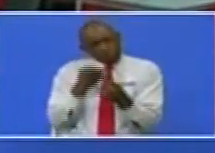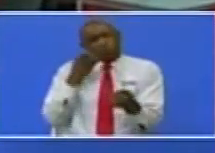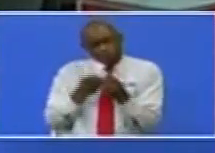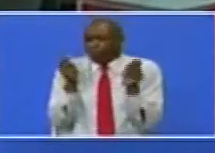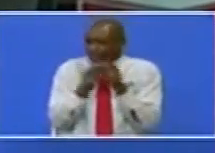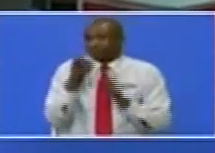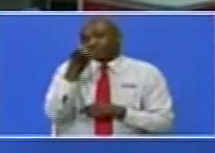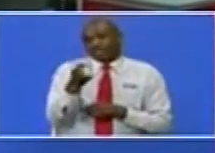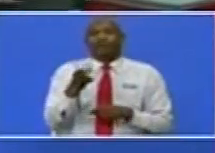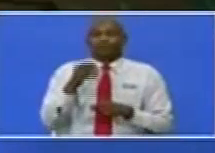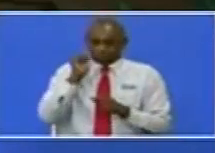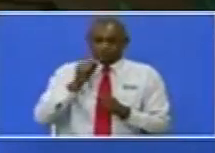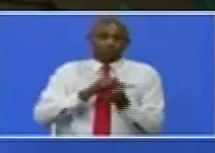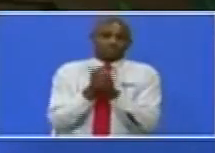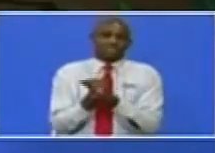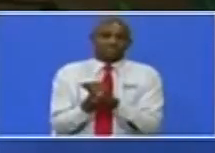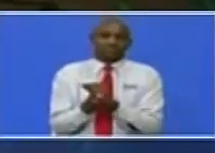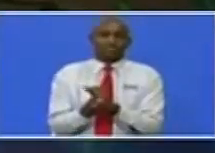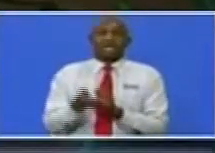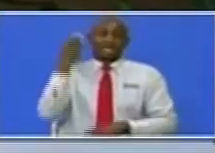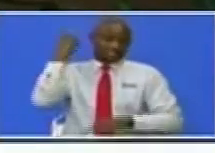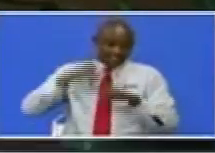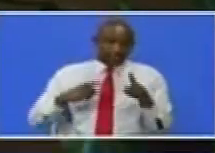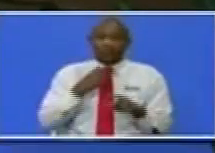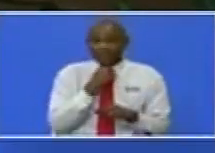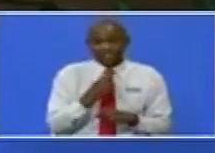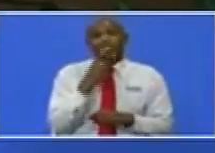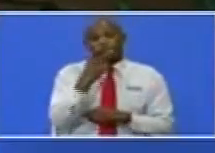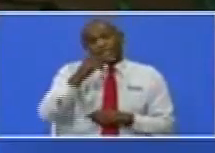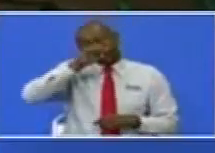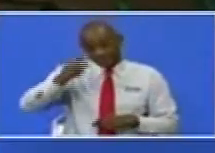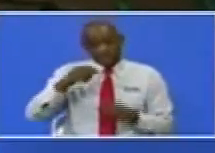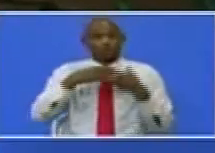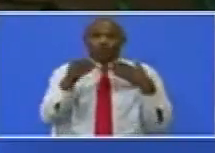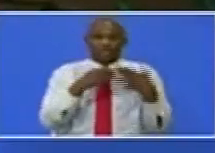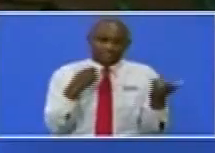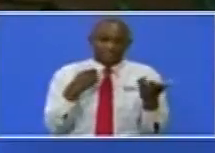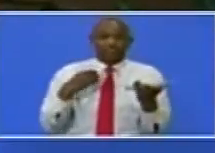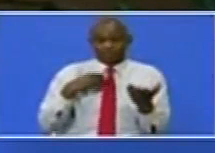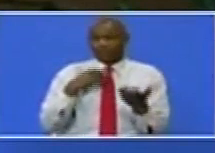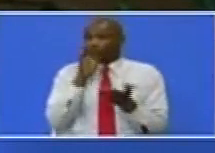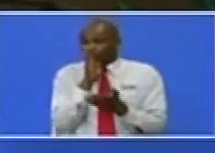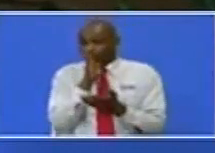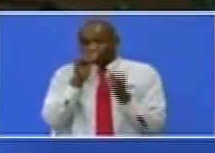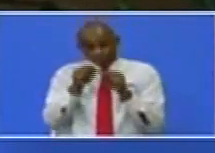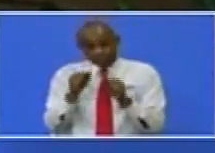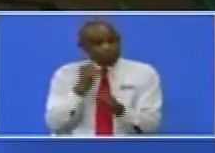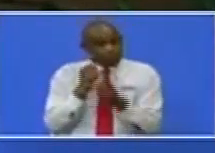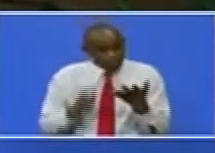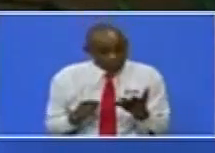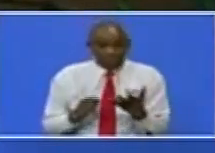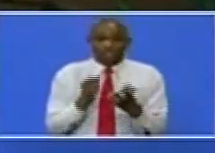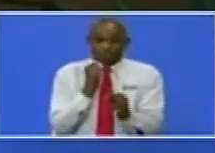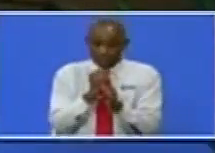described as inevitable. Last year, we were looking for $200 million in terms of bridge money to allow us to have